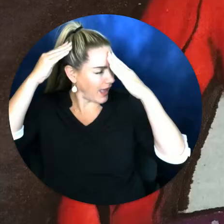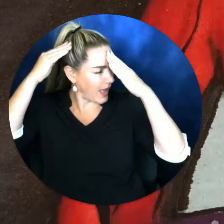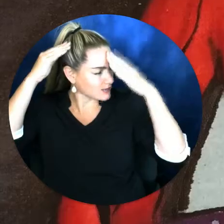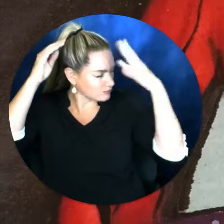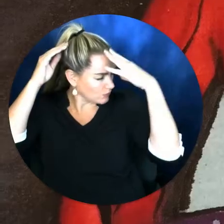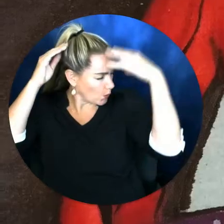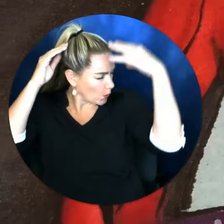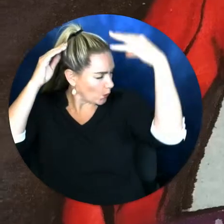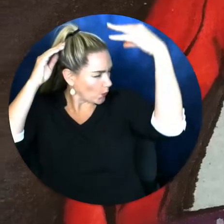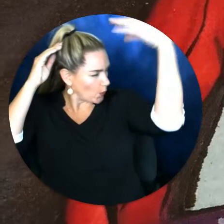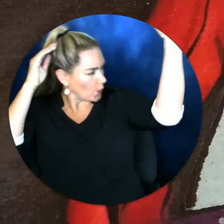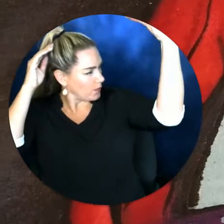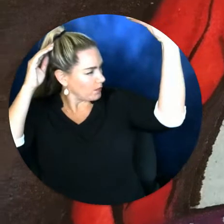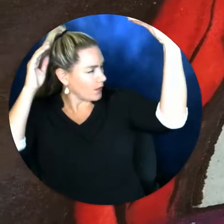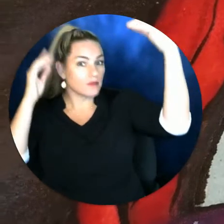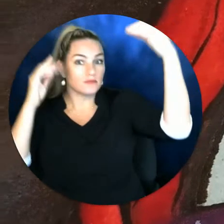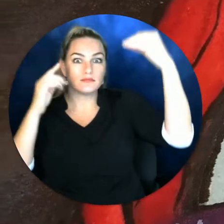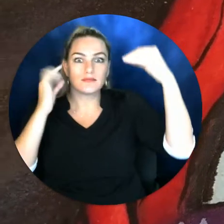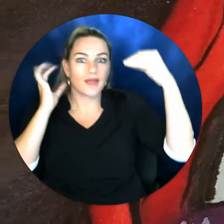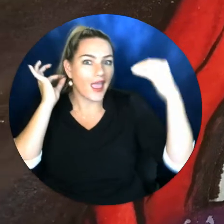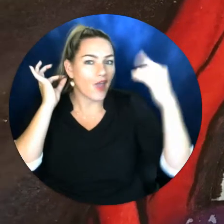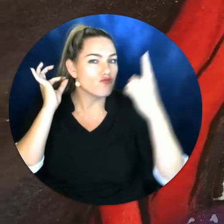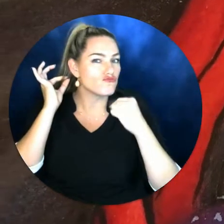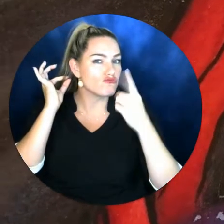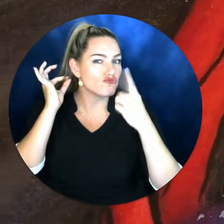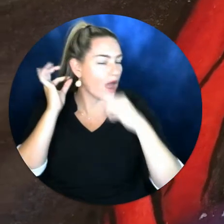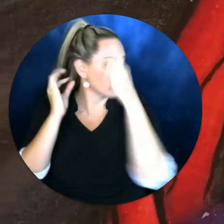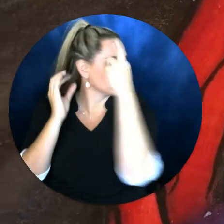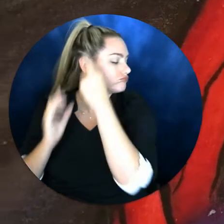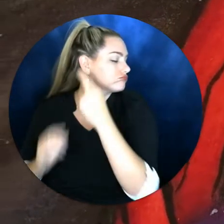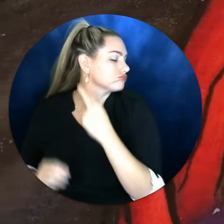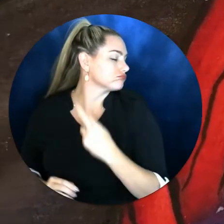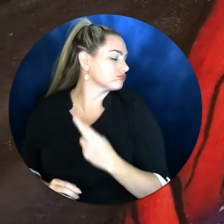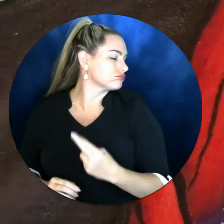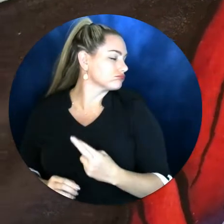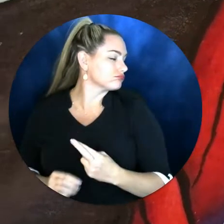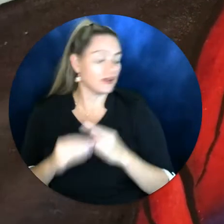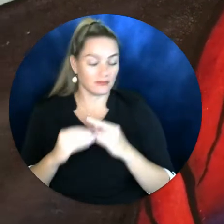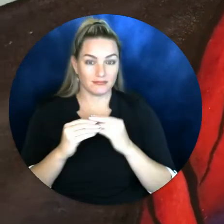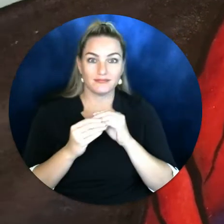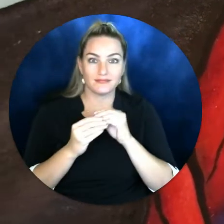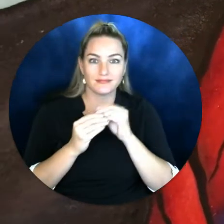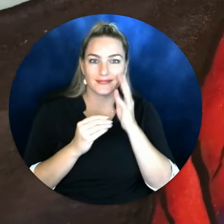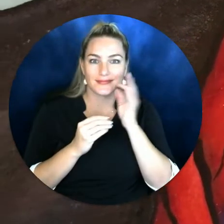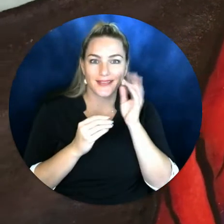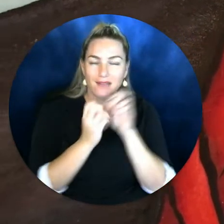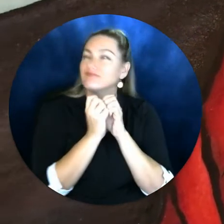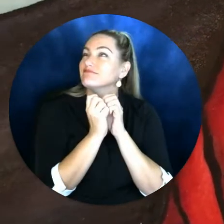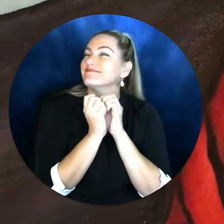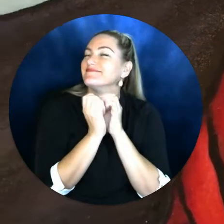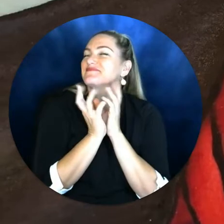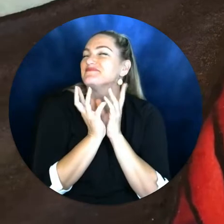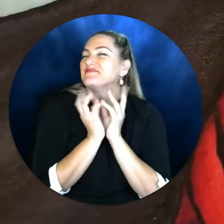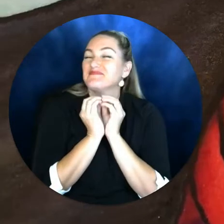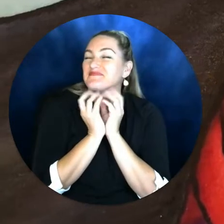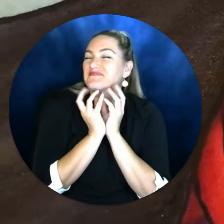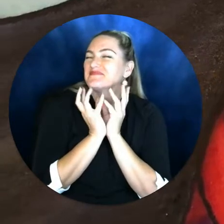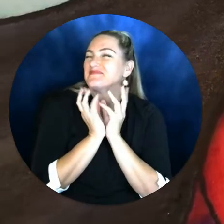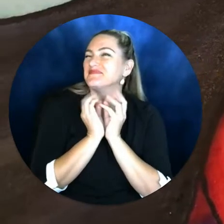plait. Oh, how the cat purred, and how the witch grinned, as they sat on their broomstick